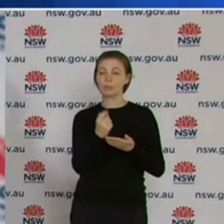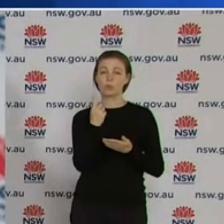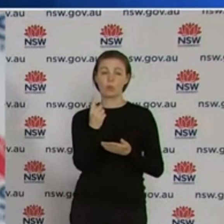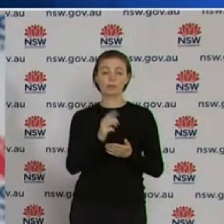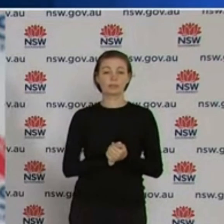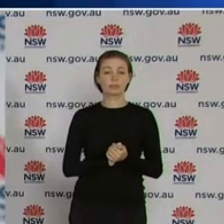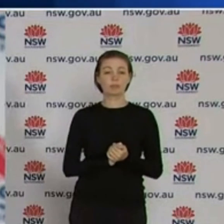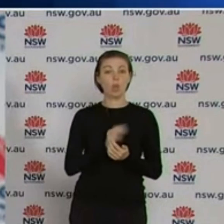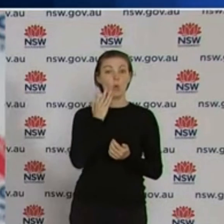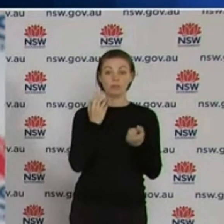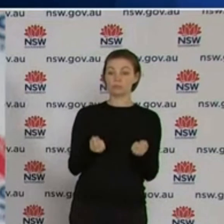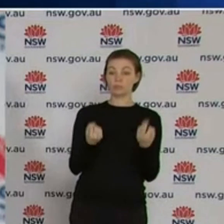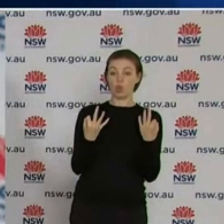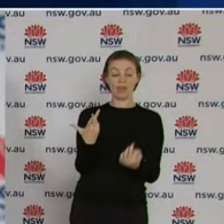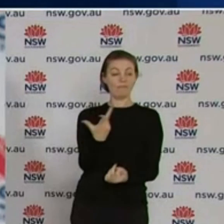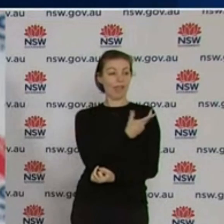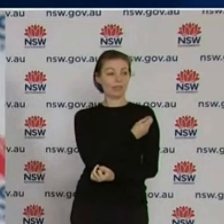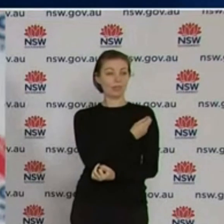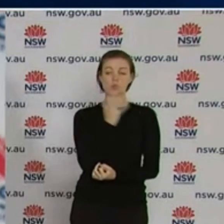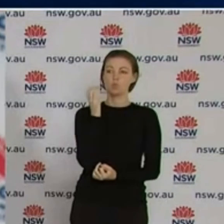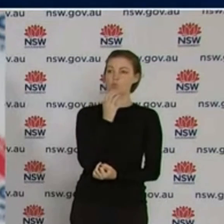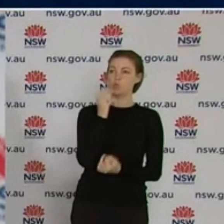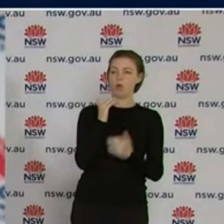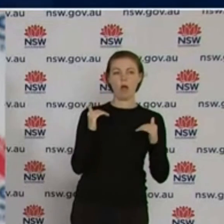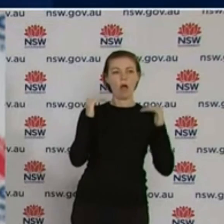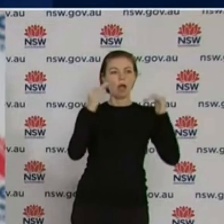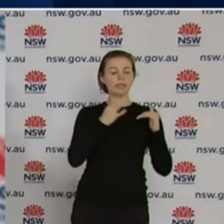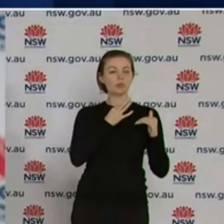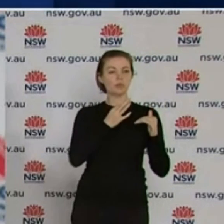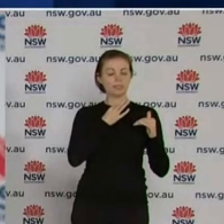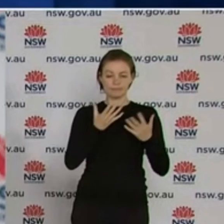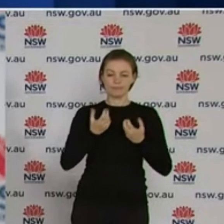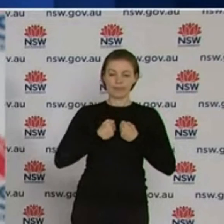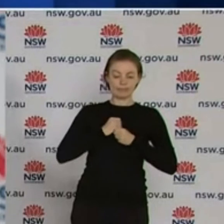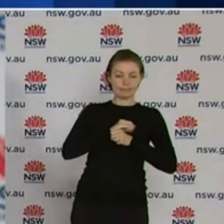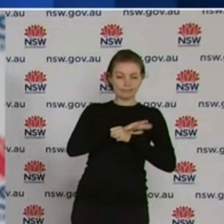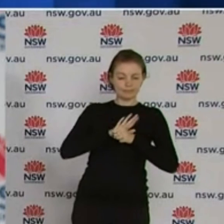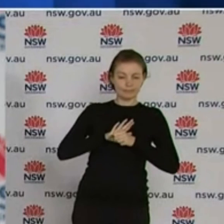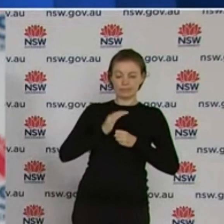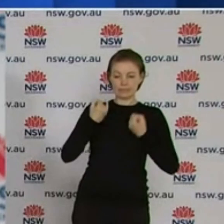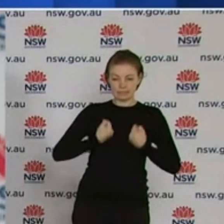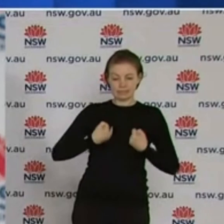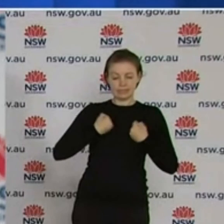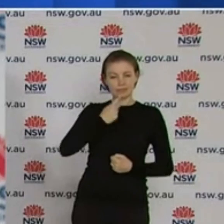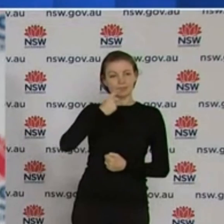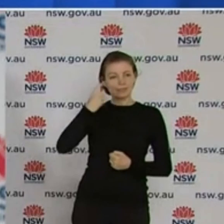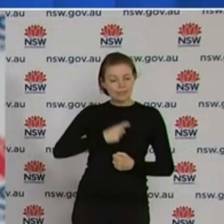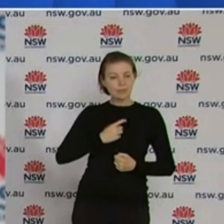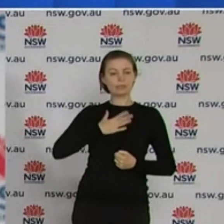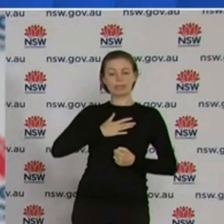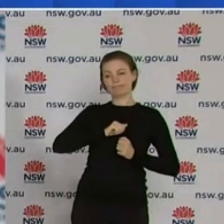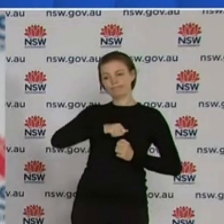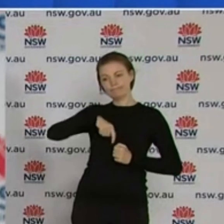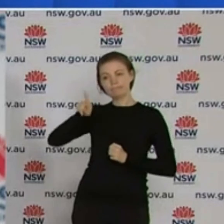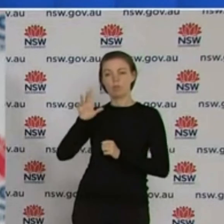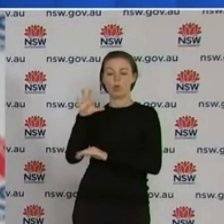you're unvaccinated, it does matter, because you're more likely to end up in hospital or an ICU bed. And it's really important for us to keep people